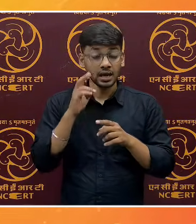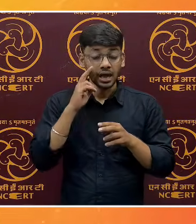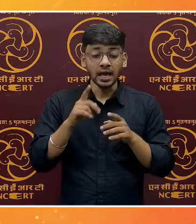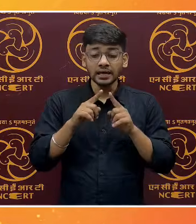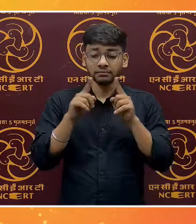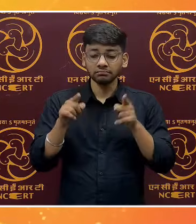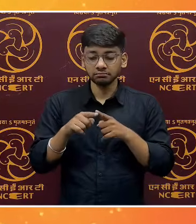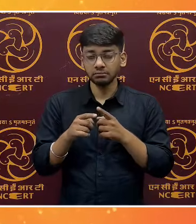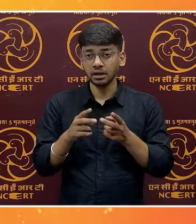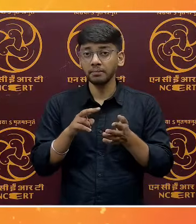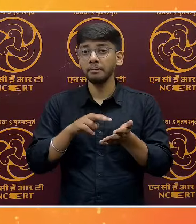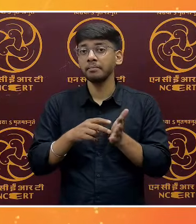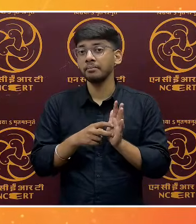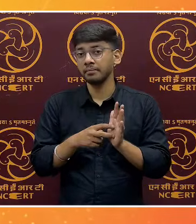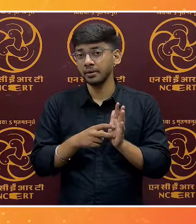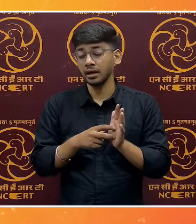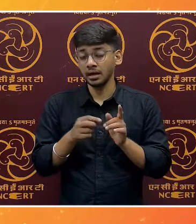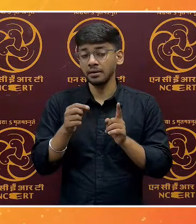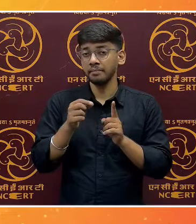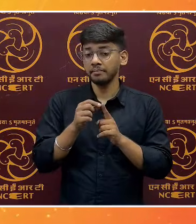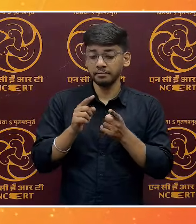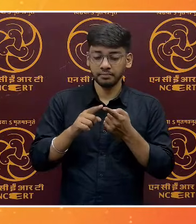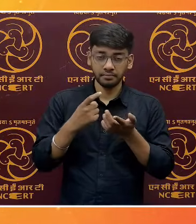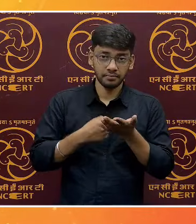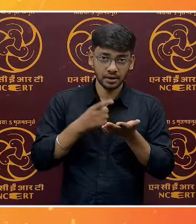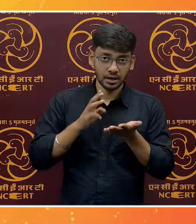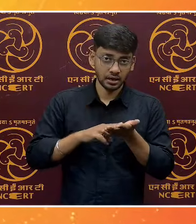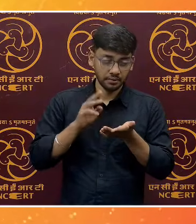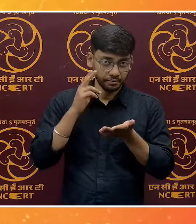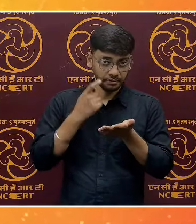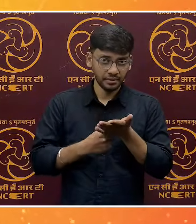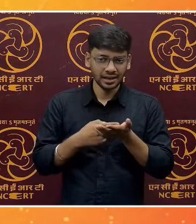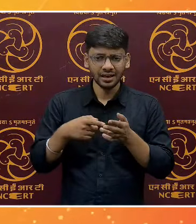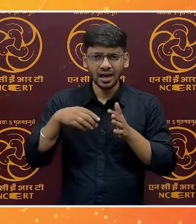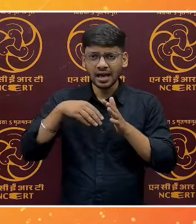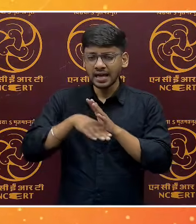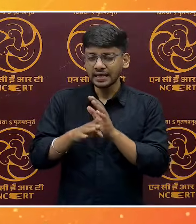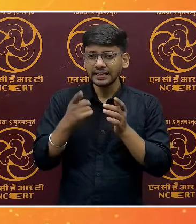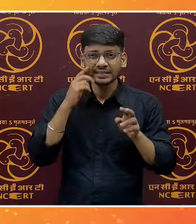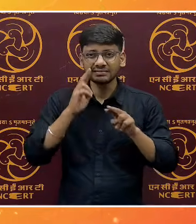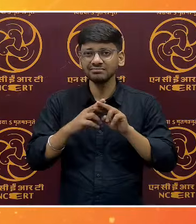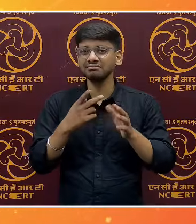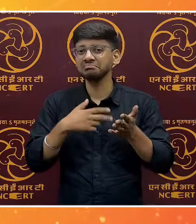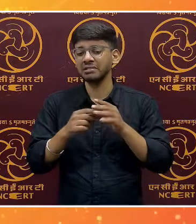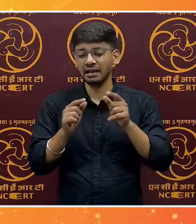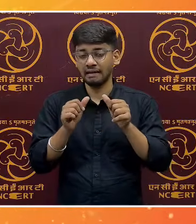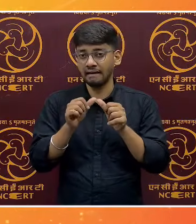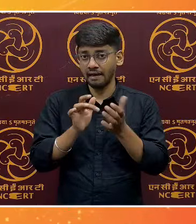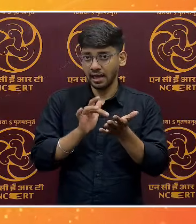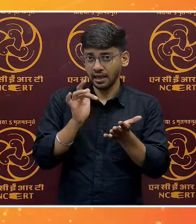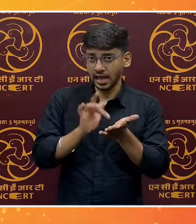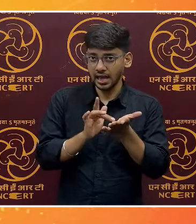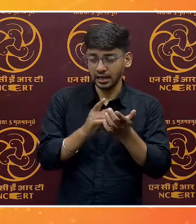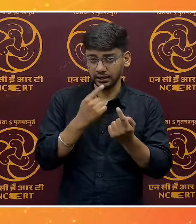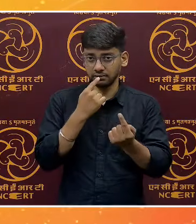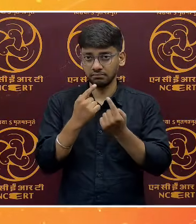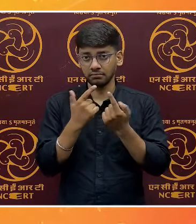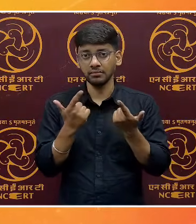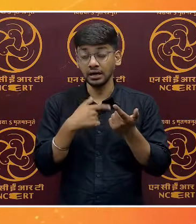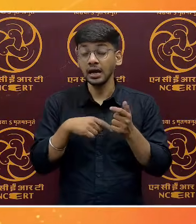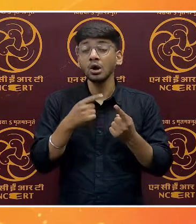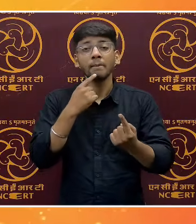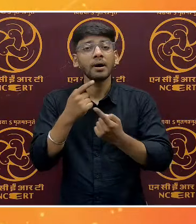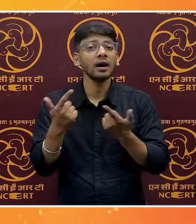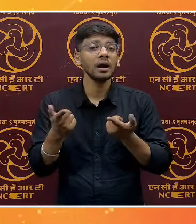means. So what is the perimeter? So is it inside a figure, area inside the figure? No, it talk